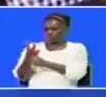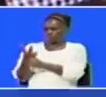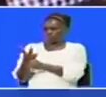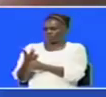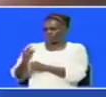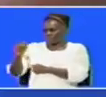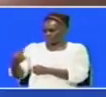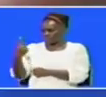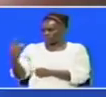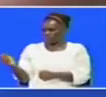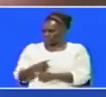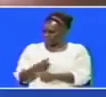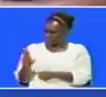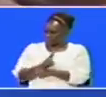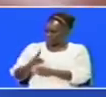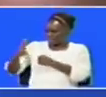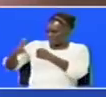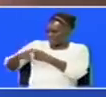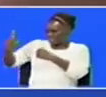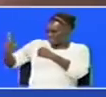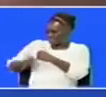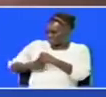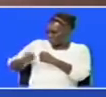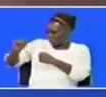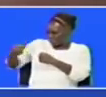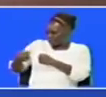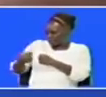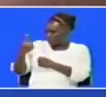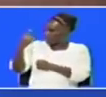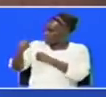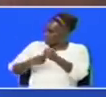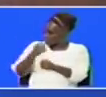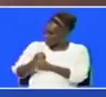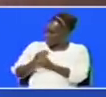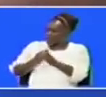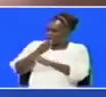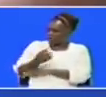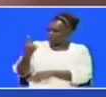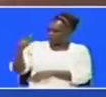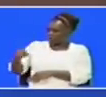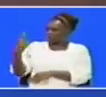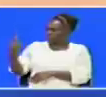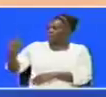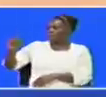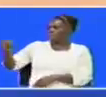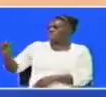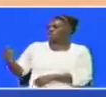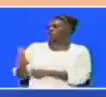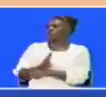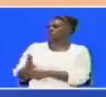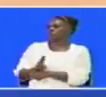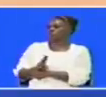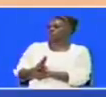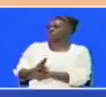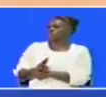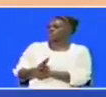shillings. In a month, he spends 96,000 shillings. In a year, over 1.1 million shillings. In that